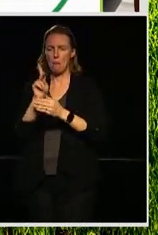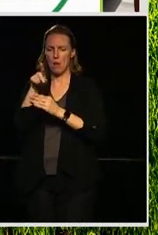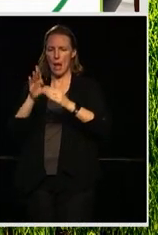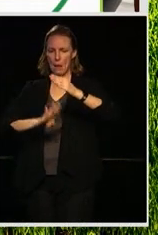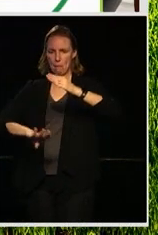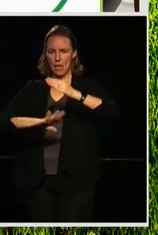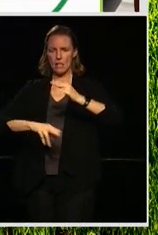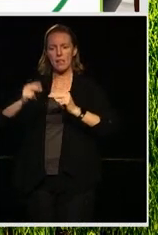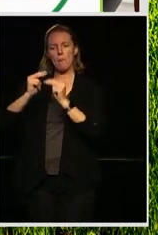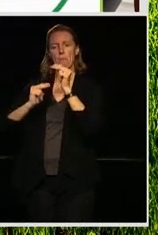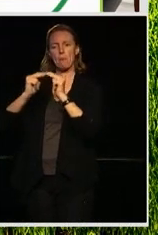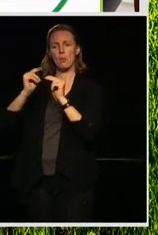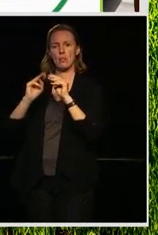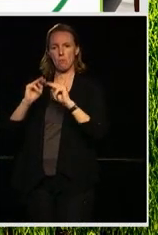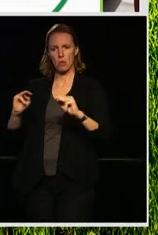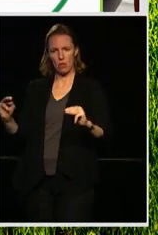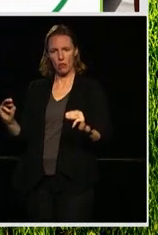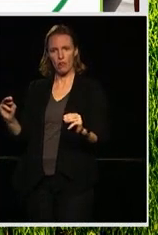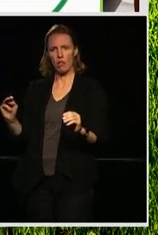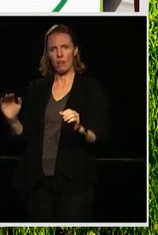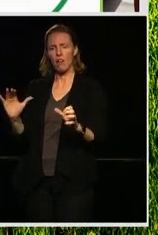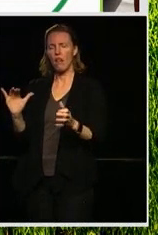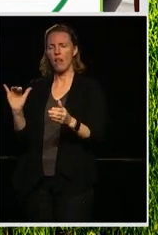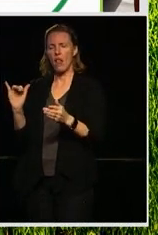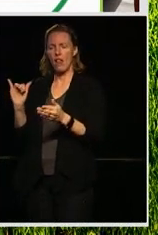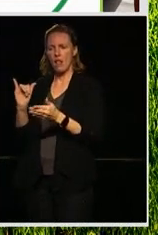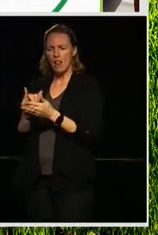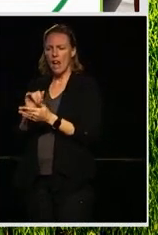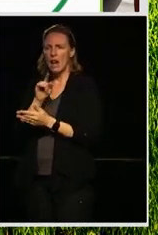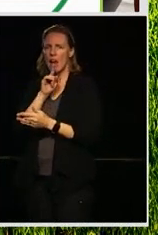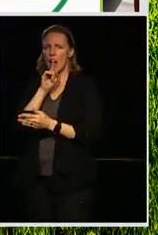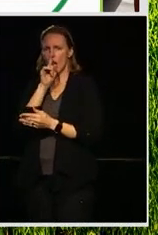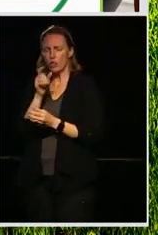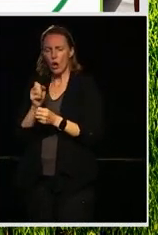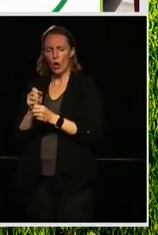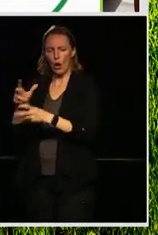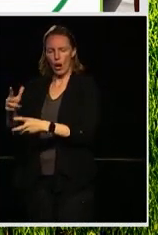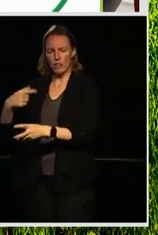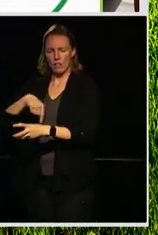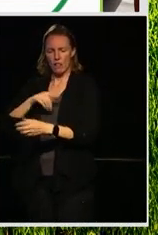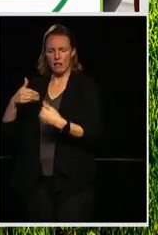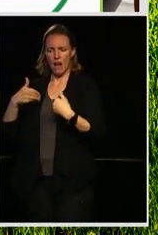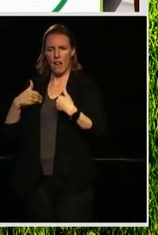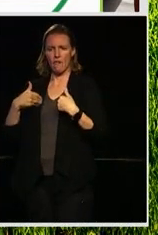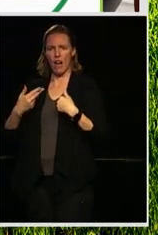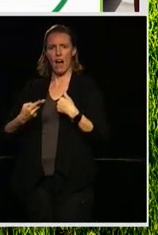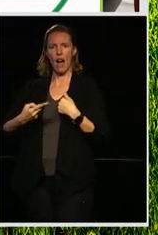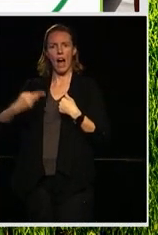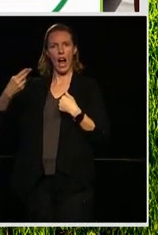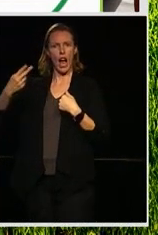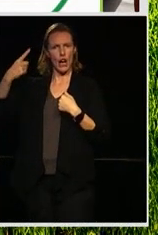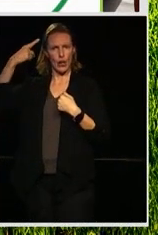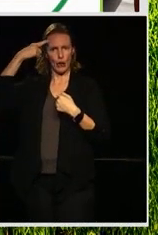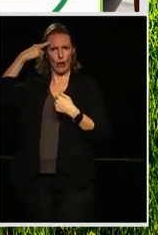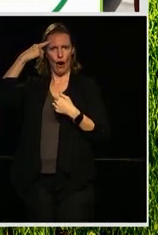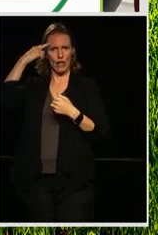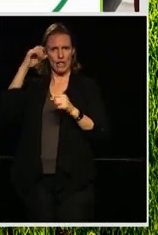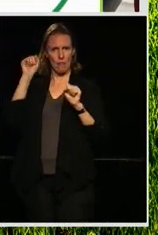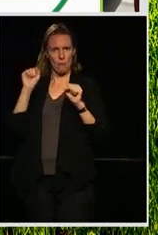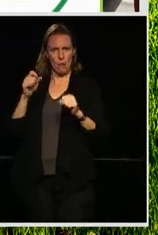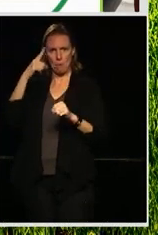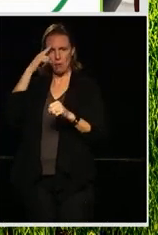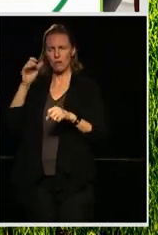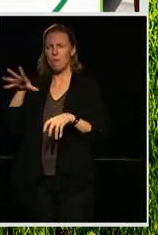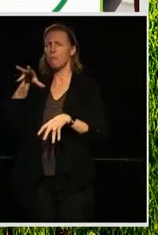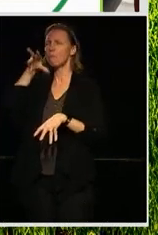plant-based building material that actually causes us to have a higher cognitive ability because you're